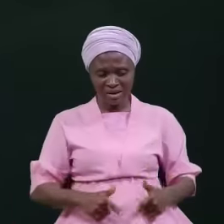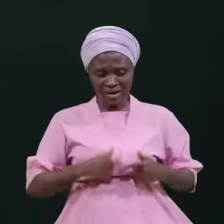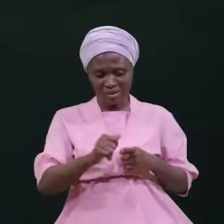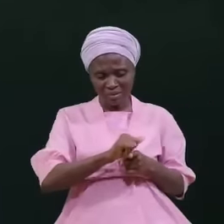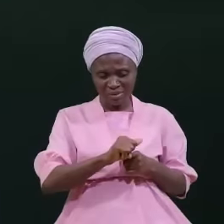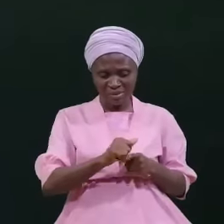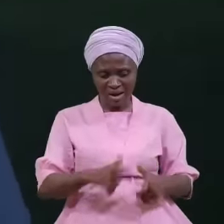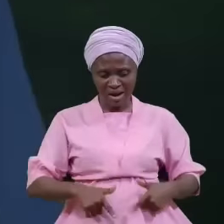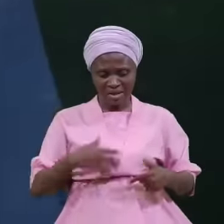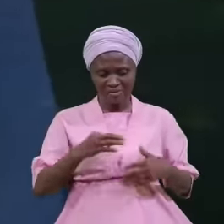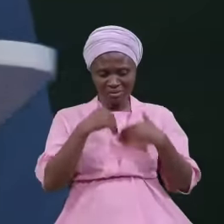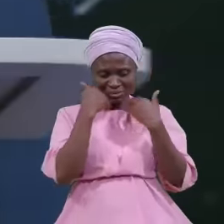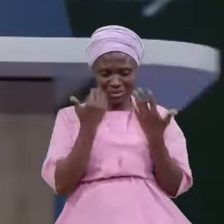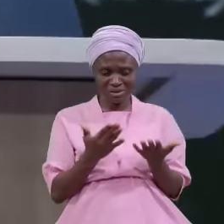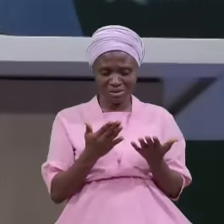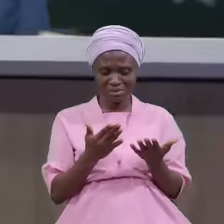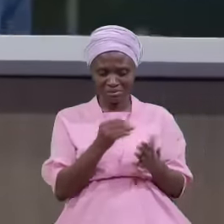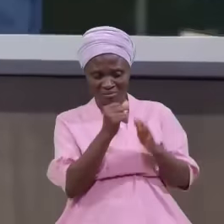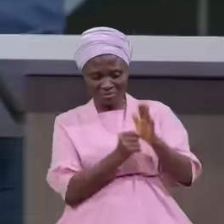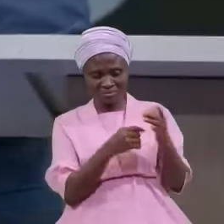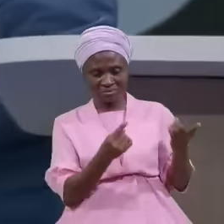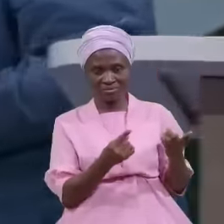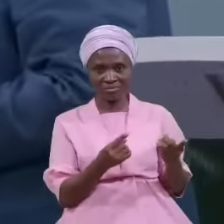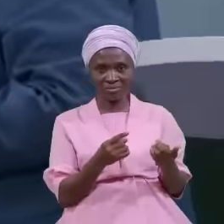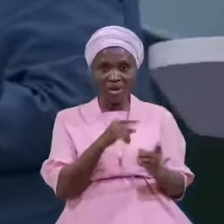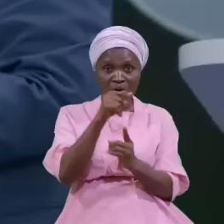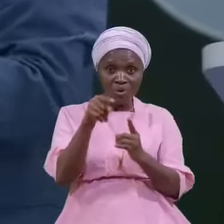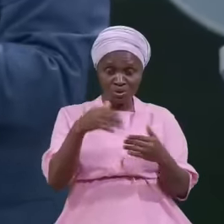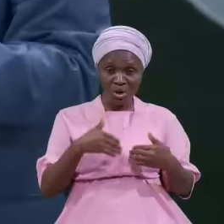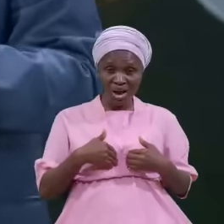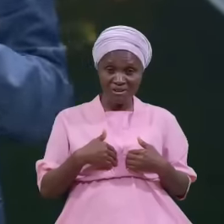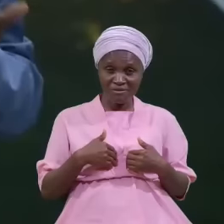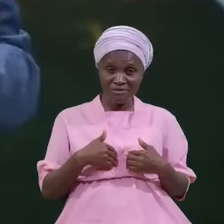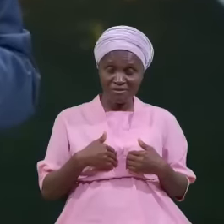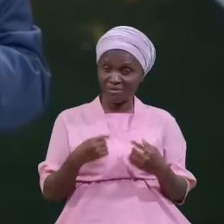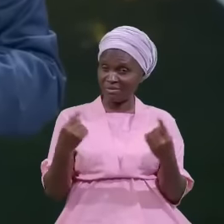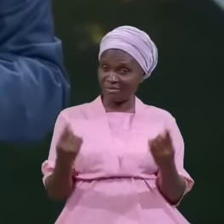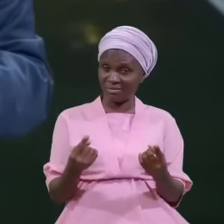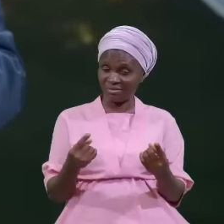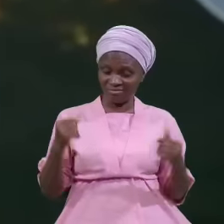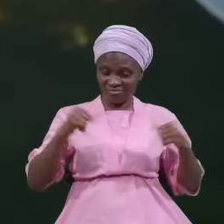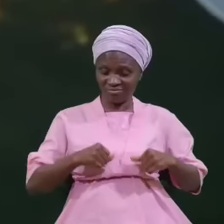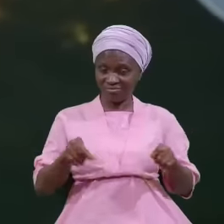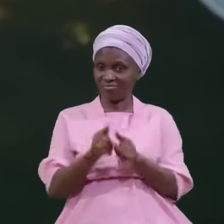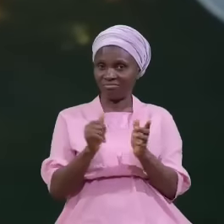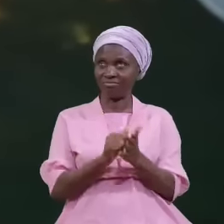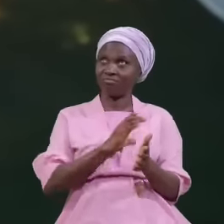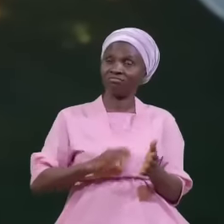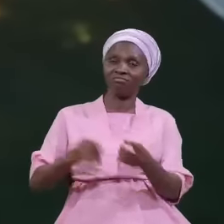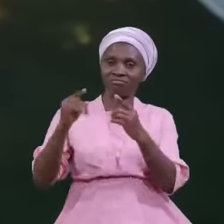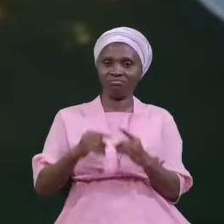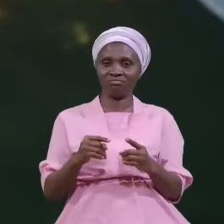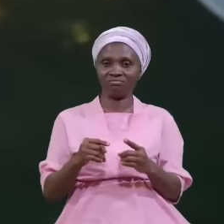you know, when you have guilt like that, condemnation like that, Christ comes and he says, don't